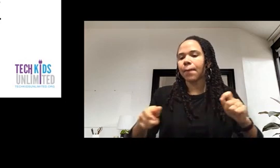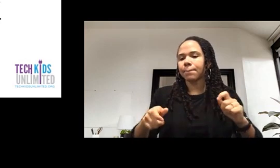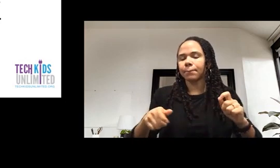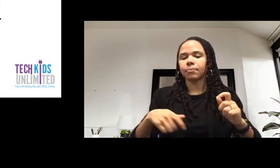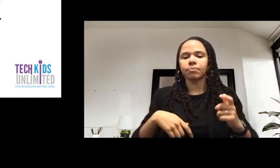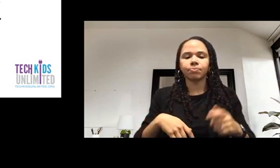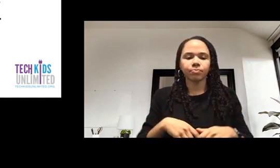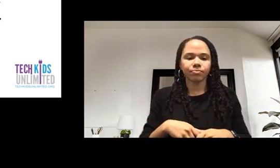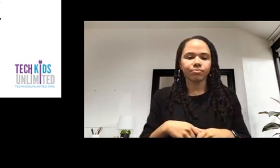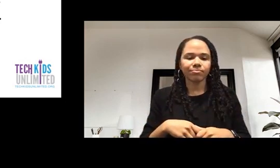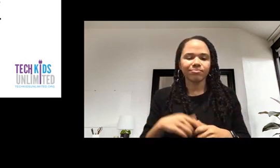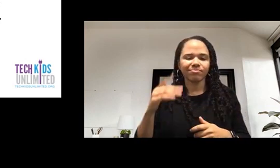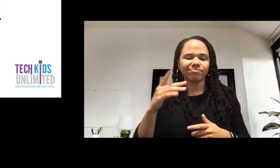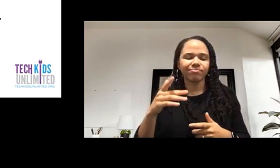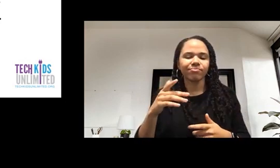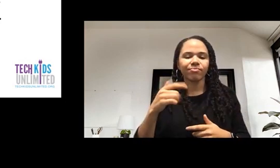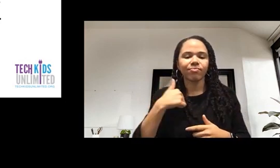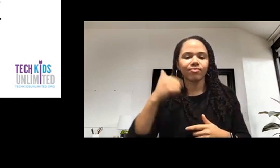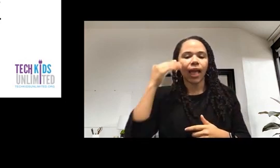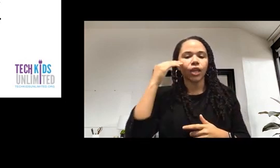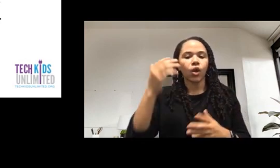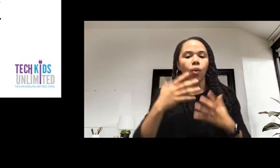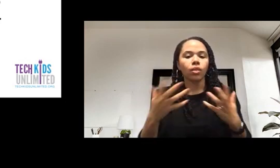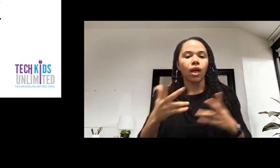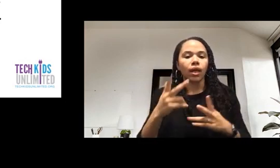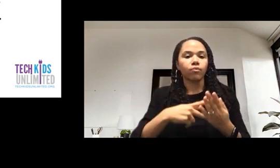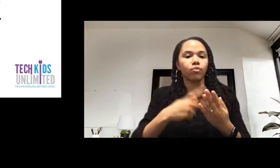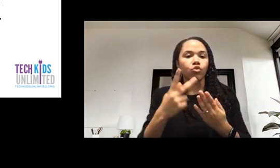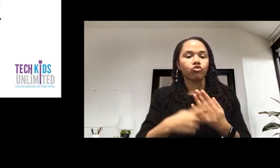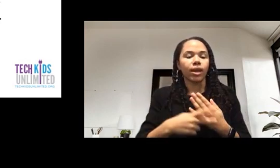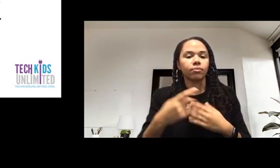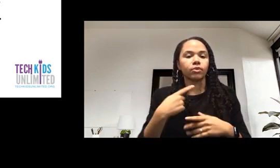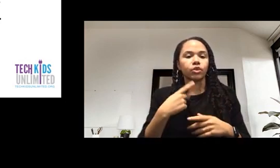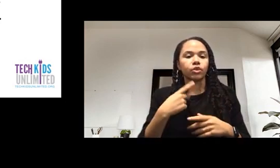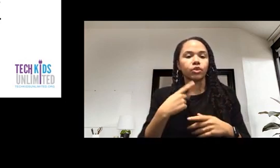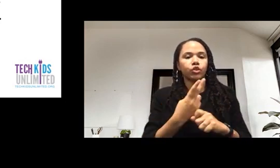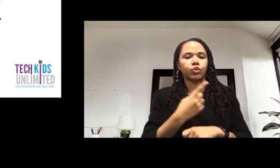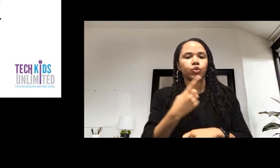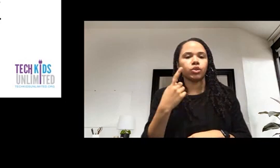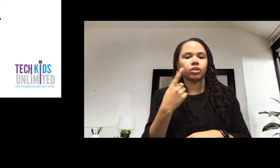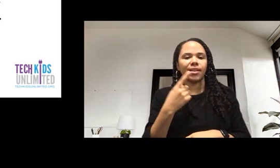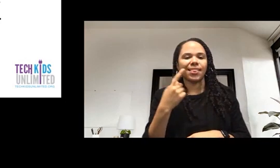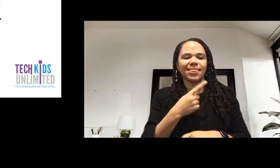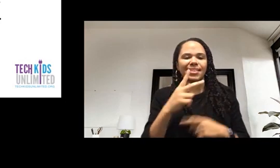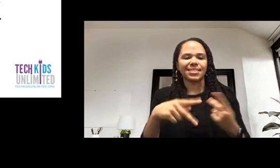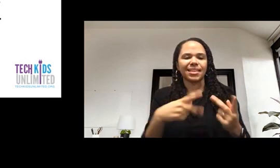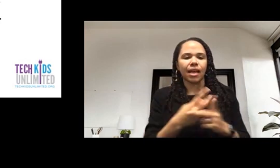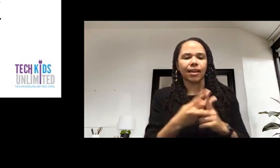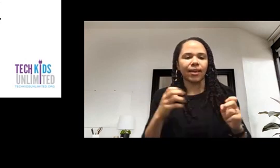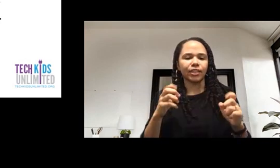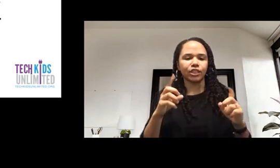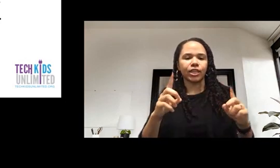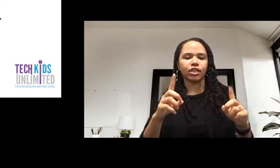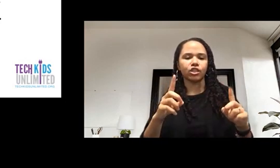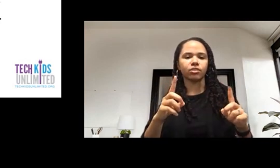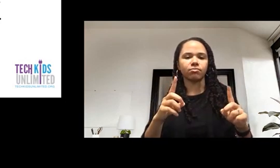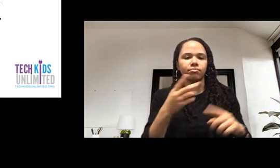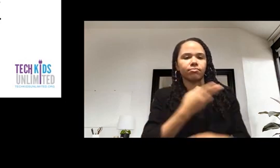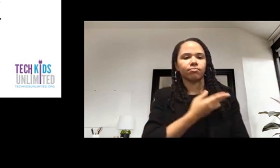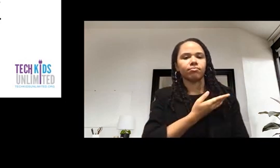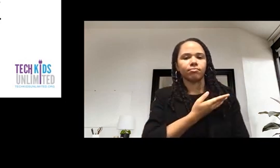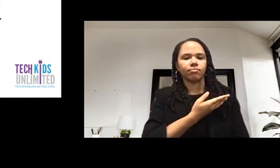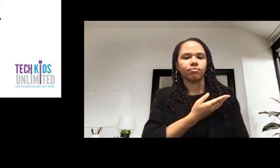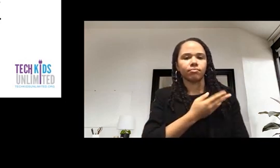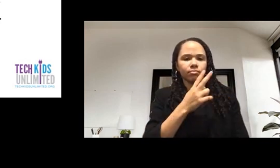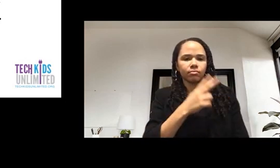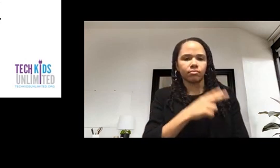programs use this as well. You can see in our slides, like, not only, you could see that we